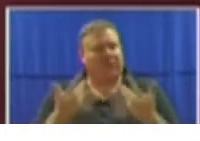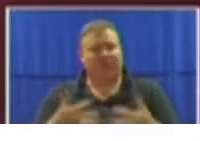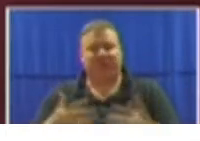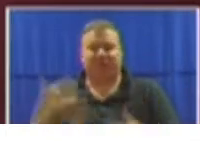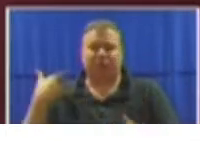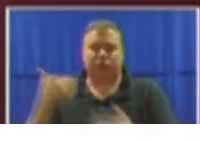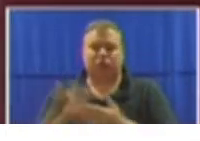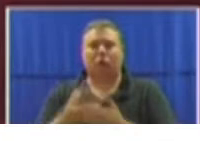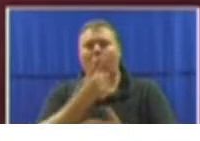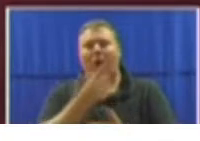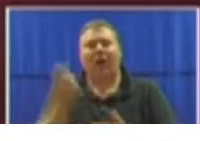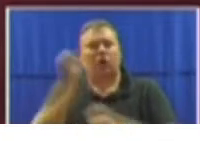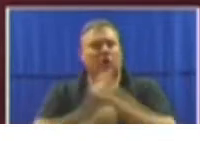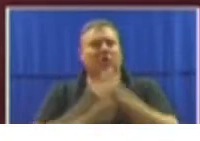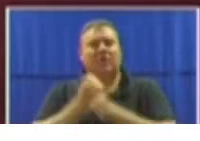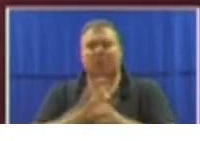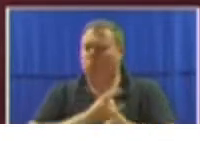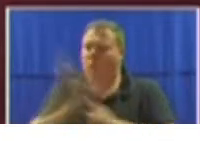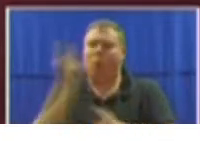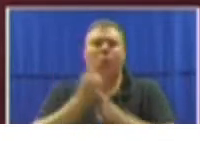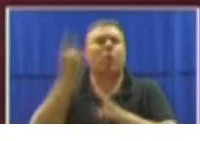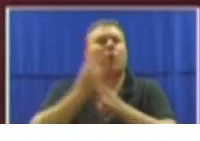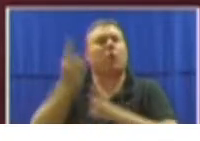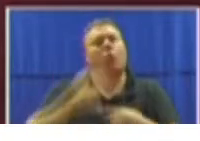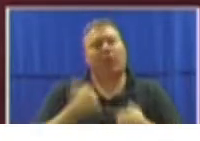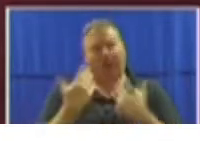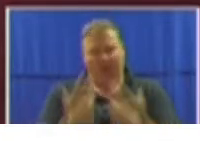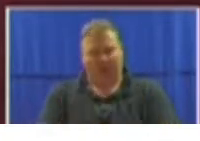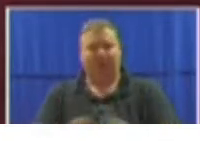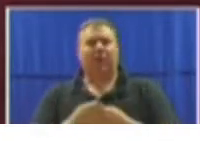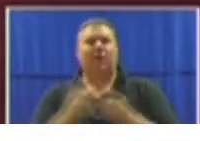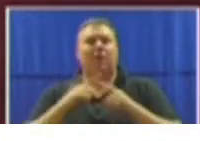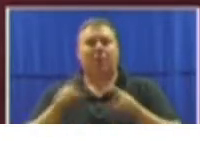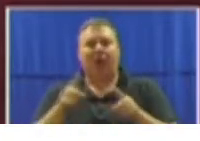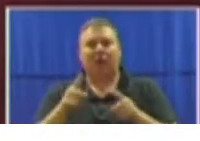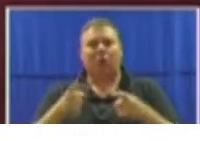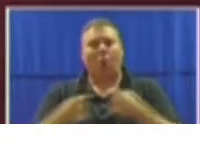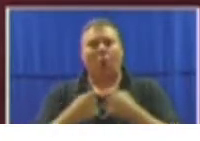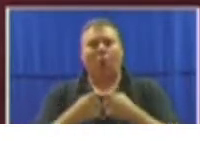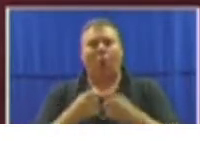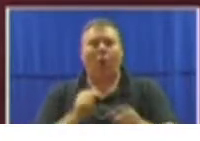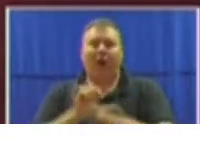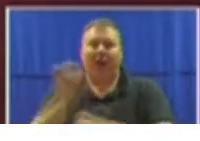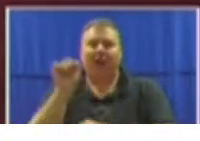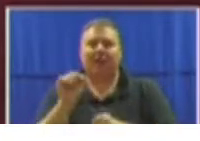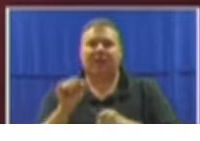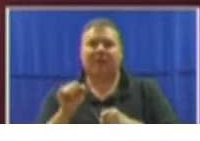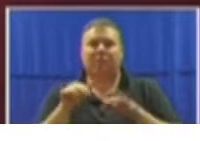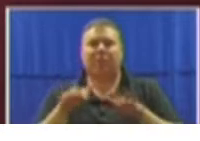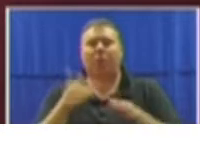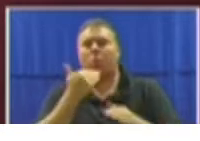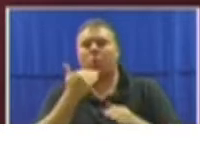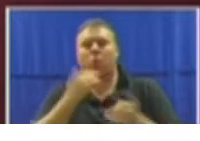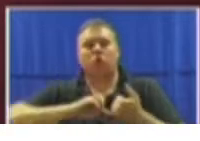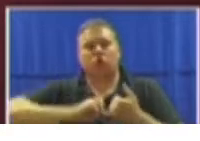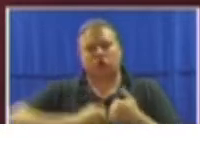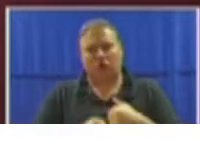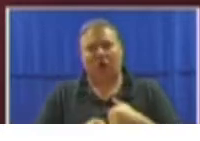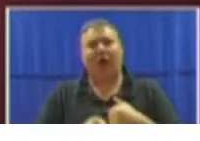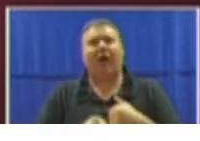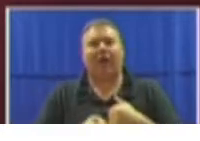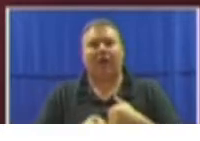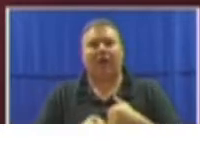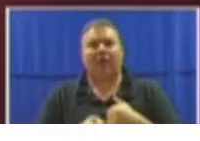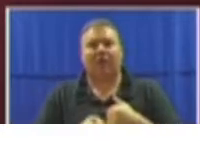than 100 years of our existence, but to ultimately win the war against those who are trying,